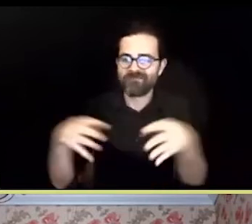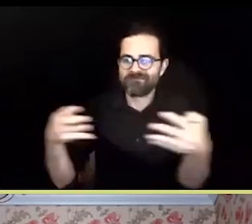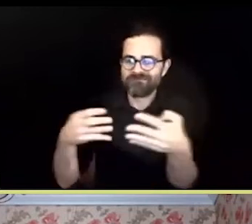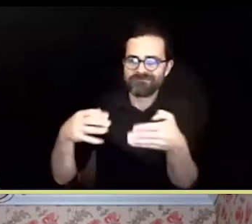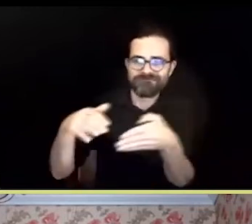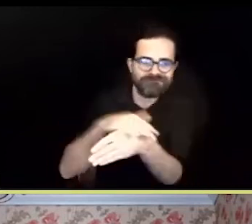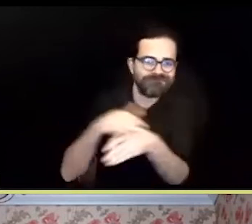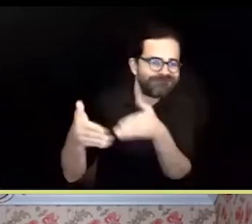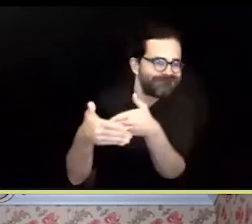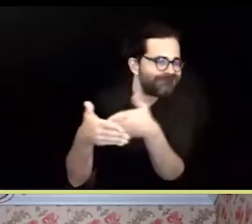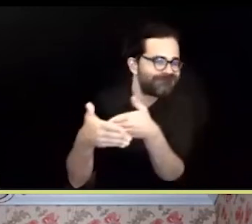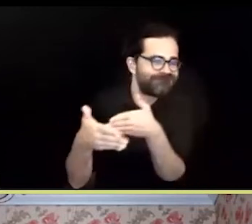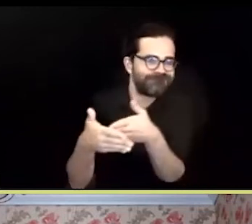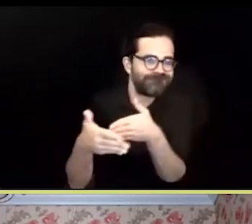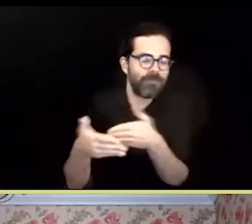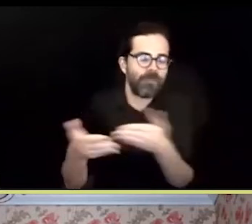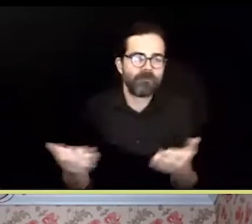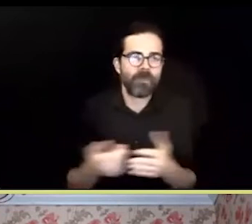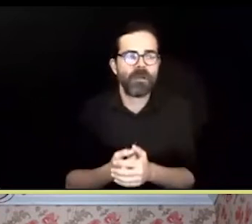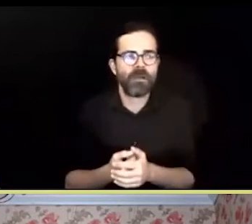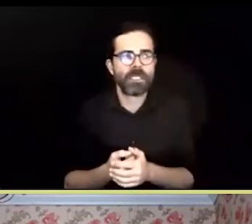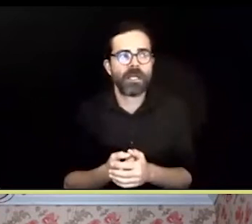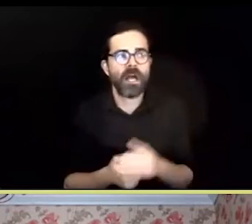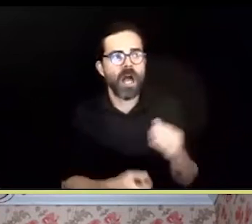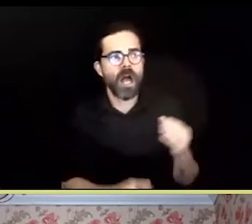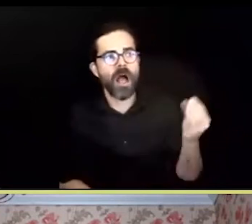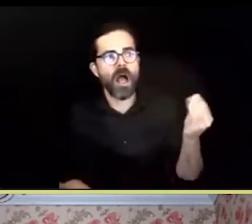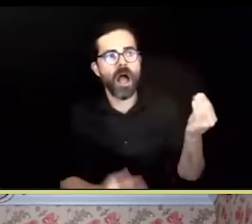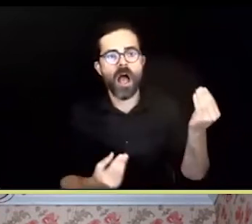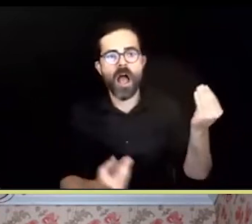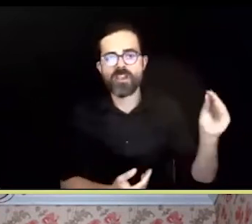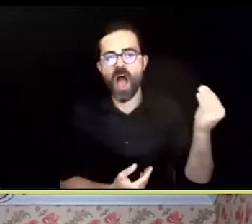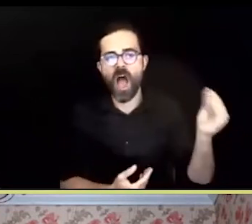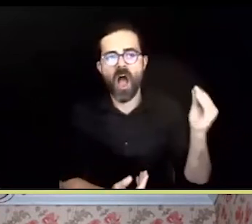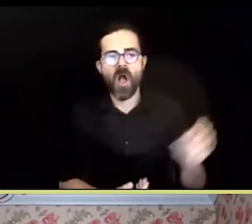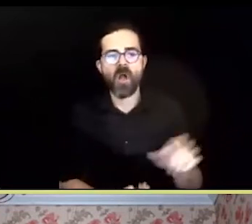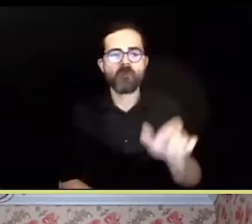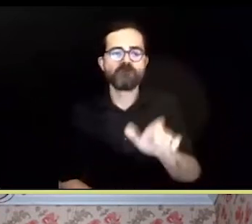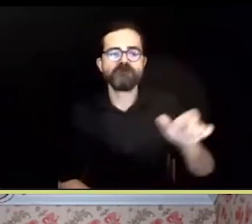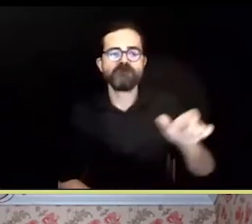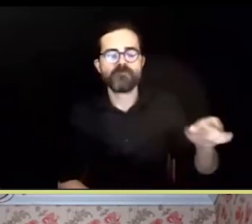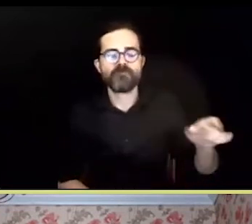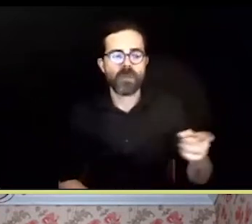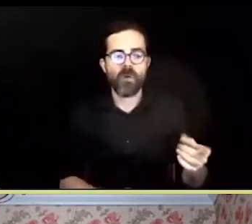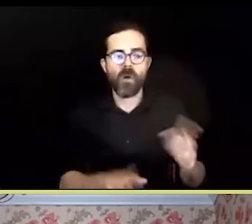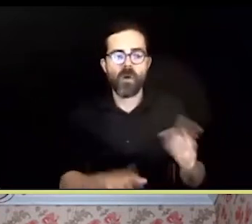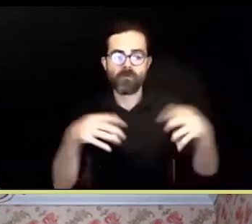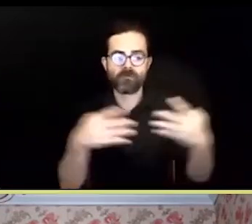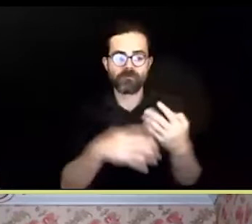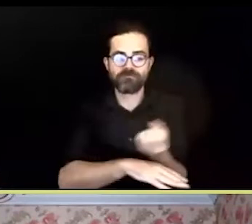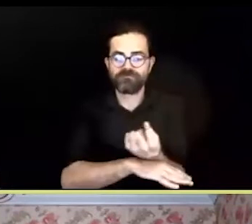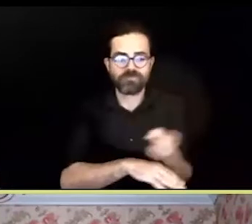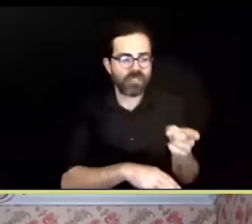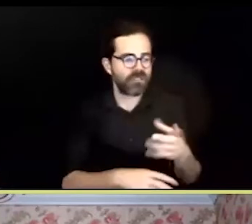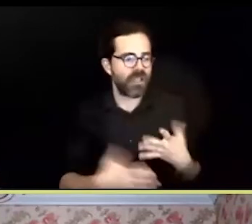is a lot of especially young people for whom digitalization is a part of everyday life